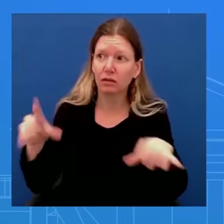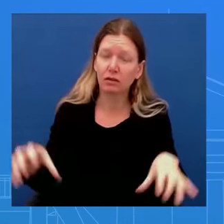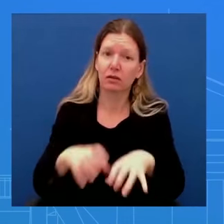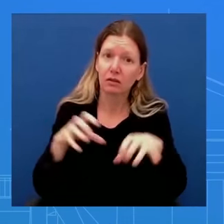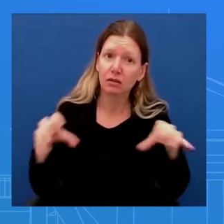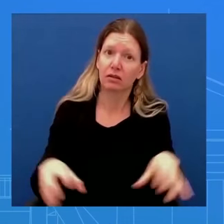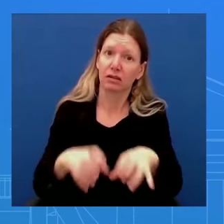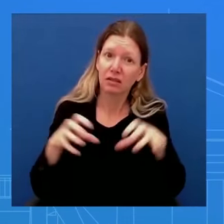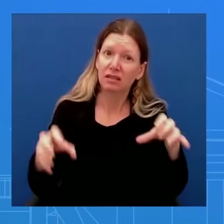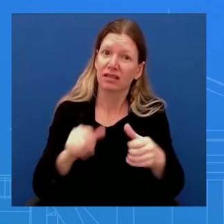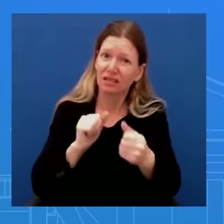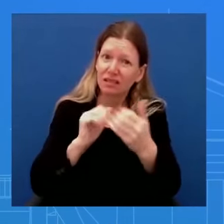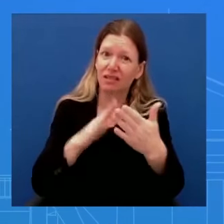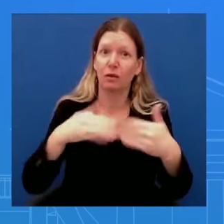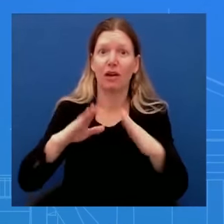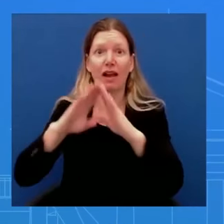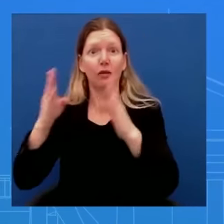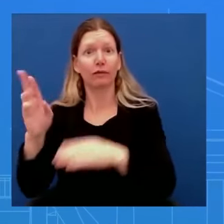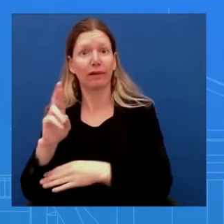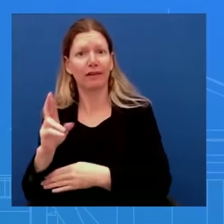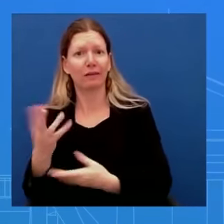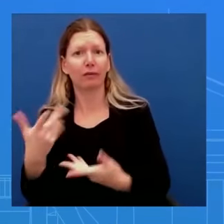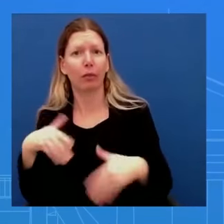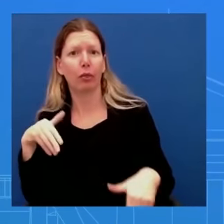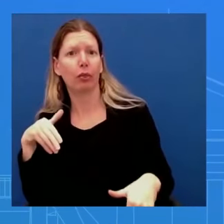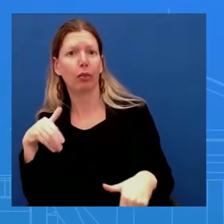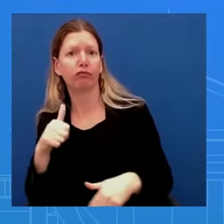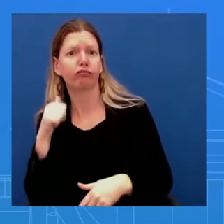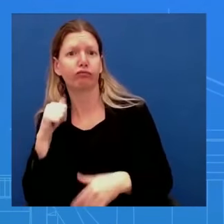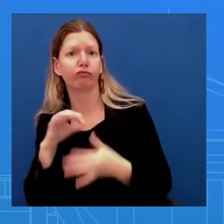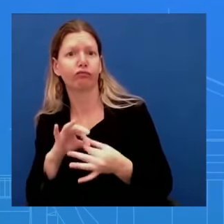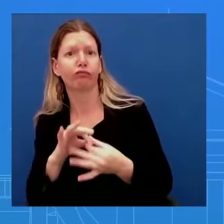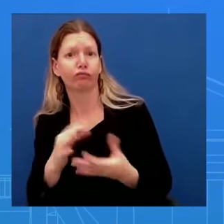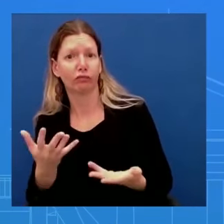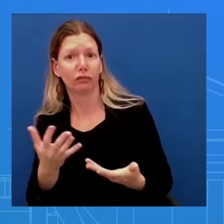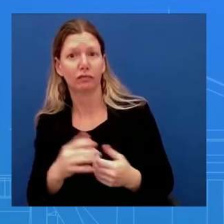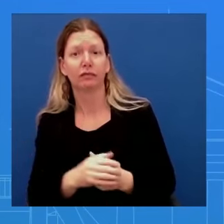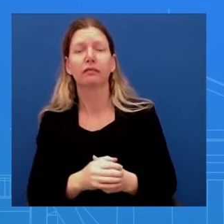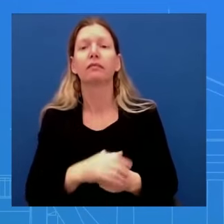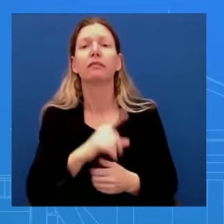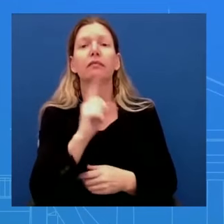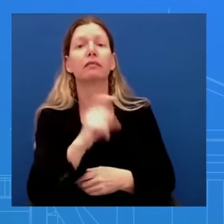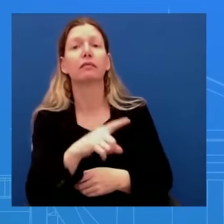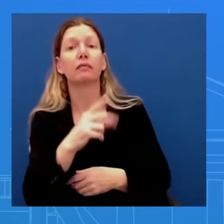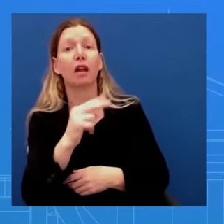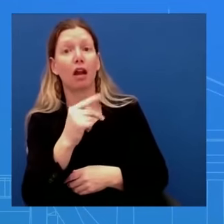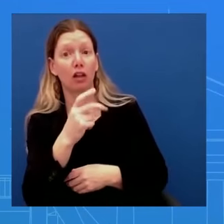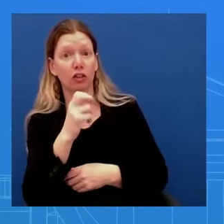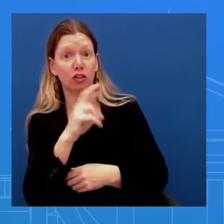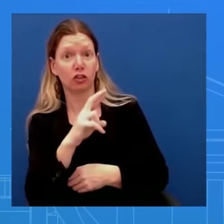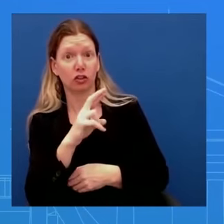way. And Hunter Biden on Capitol Hill today. How big of a headache is that for you?